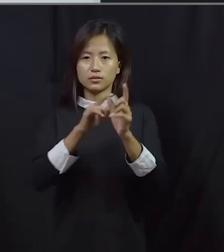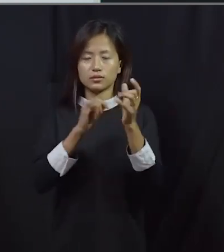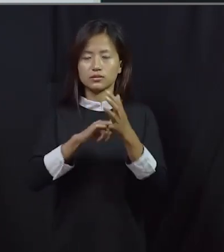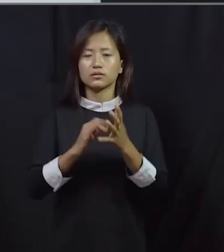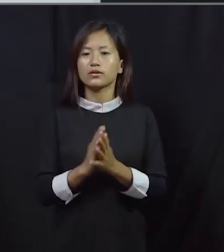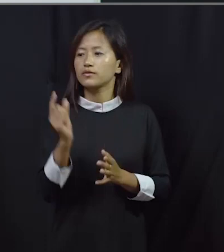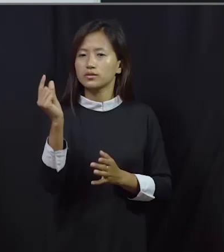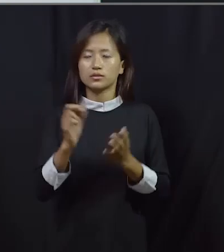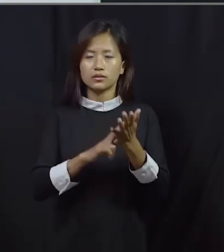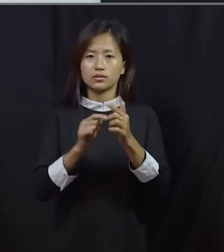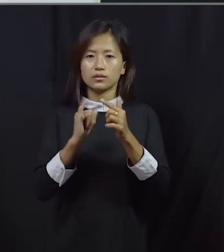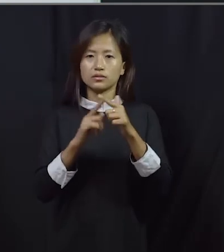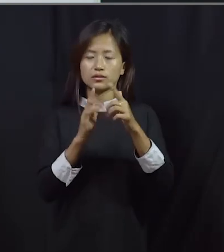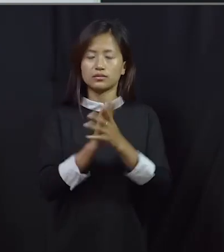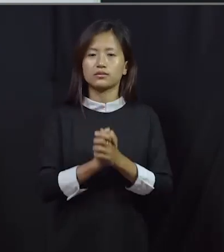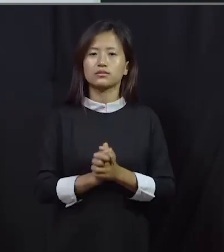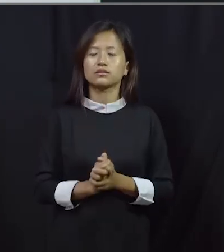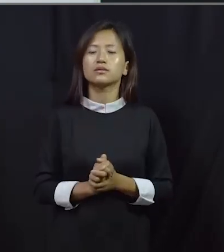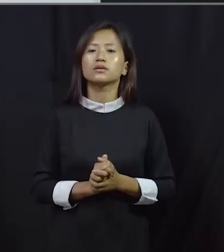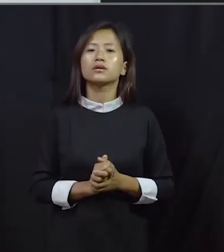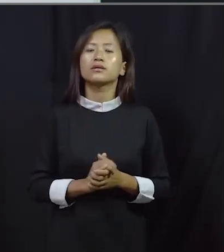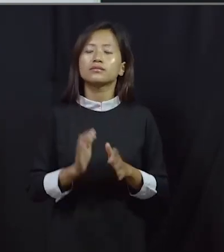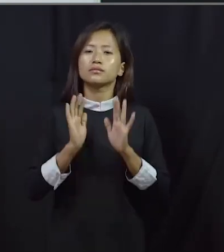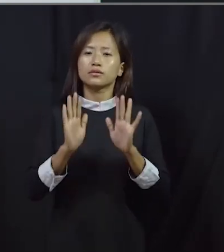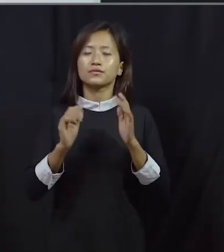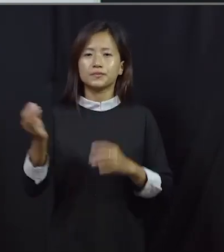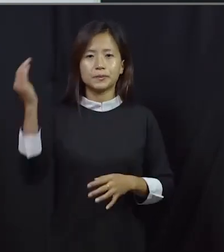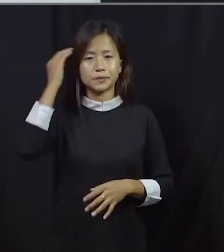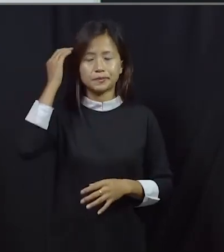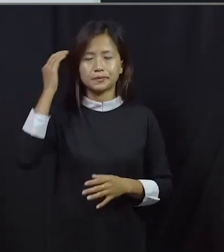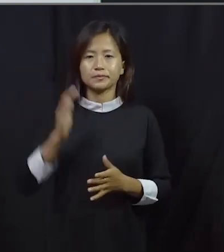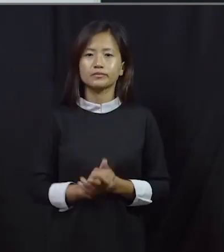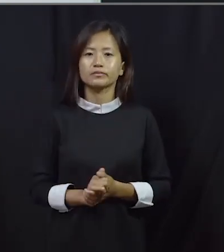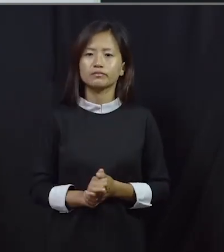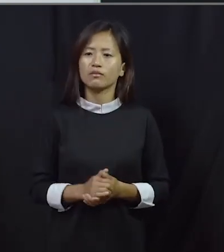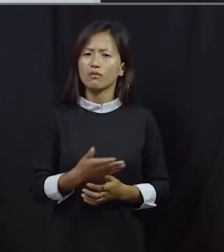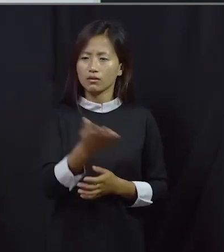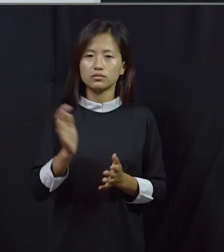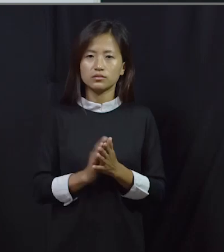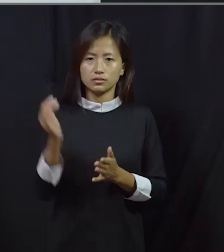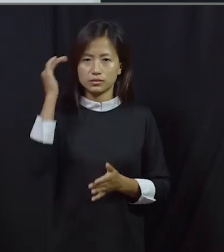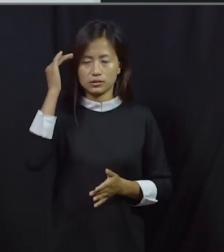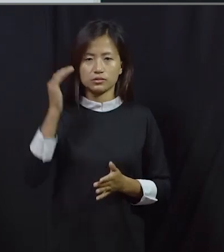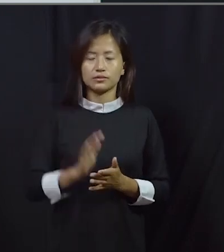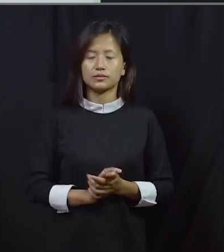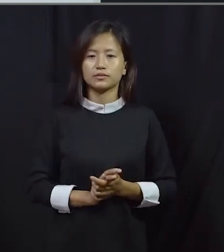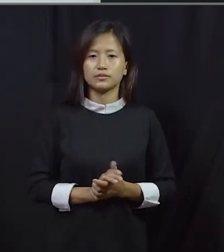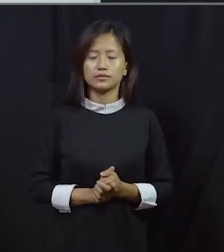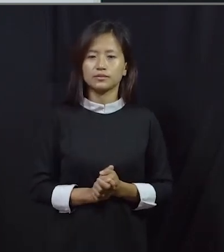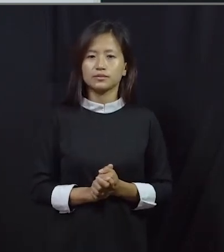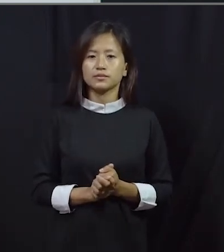country, suppose when you express in SI unit, they have to know it. I mean, they know it. Okay, is it clear? Clear?